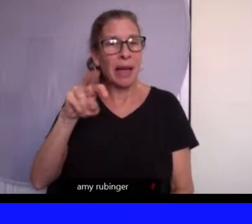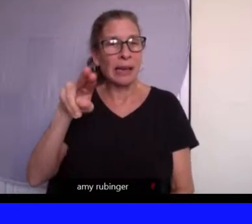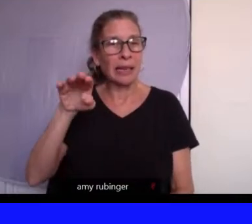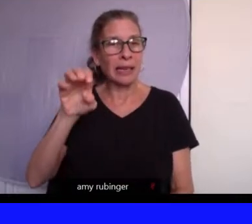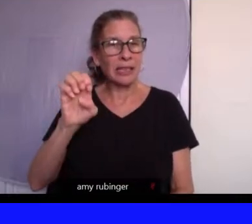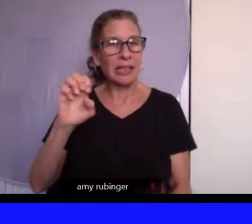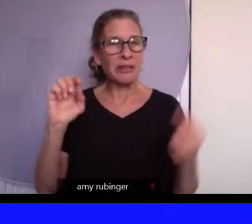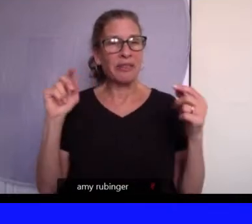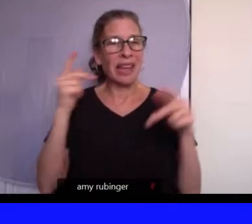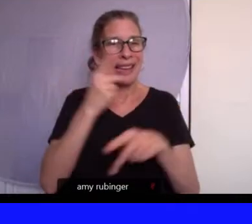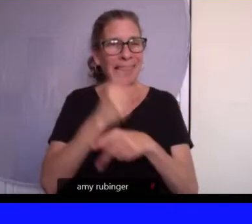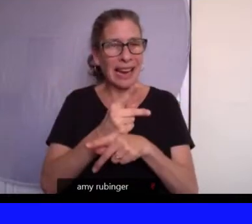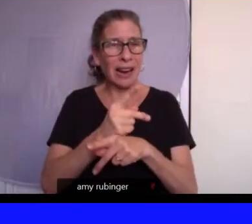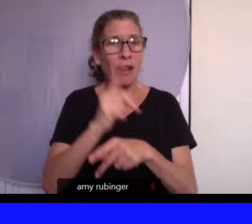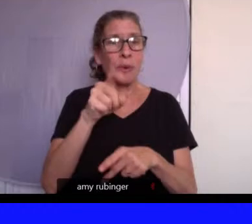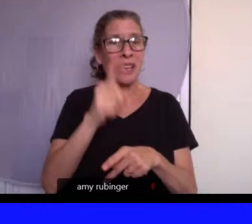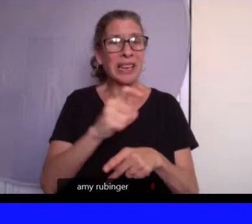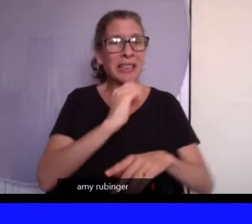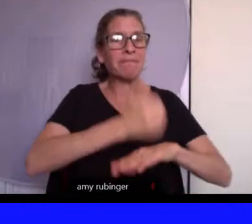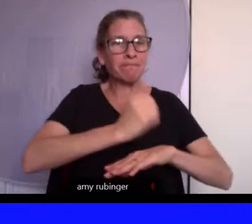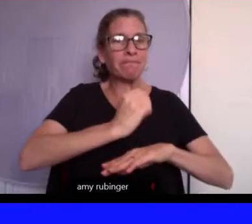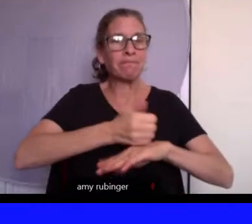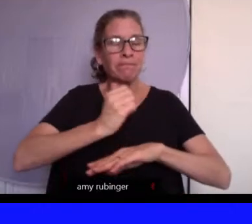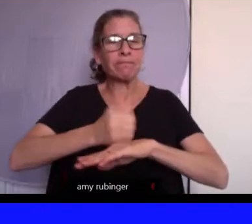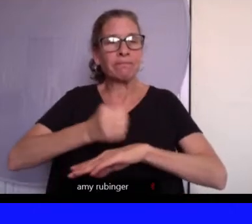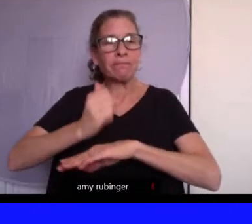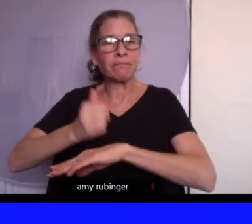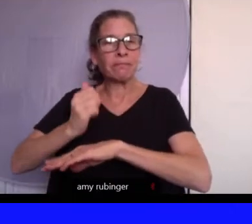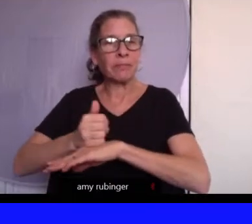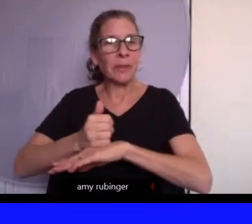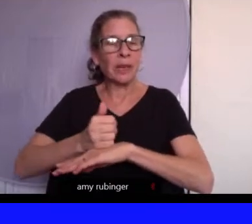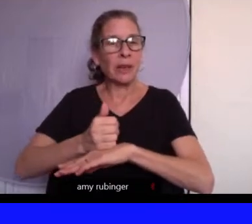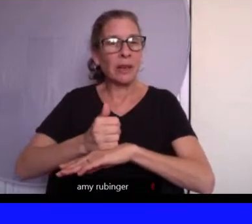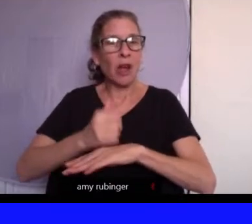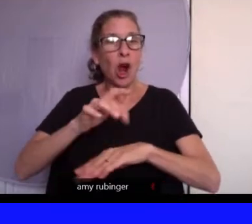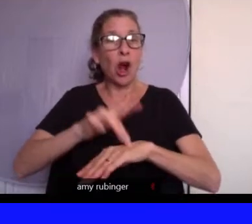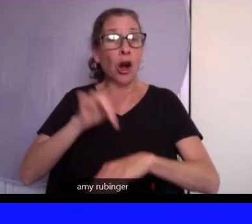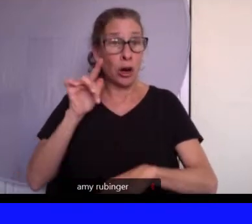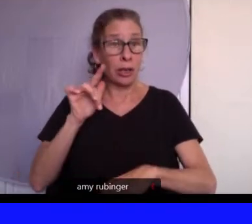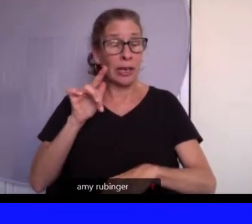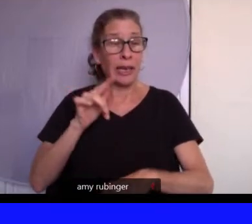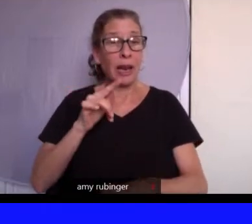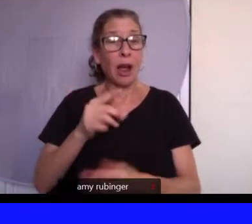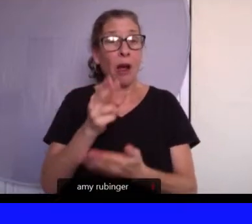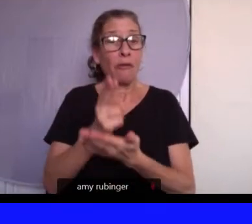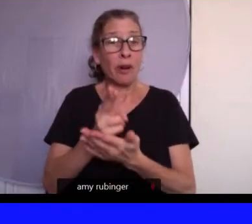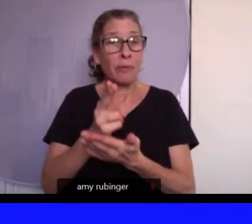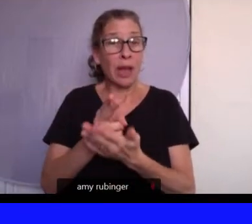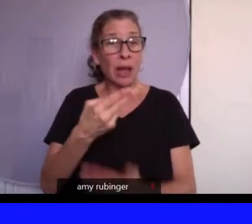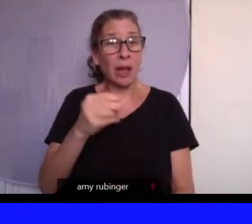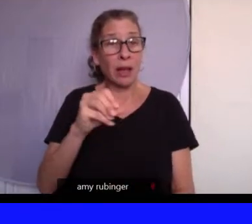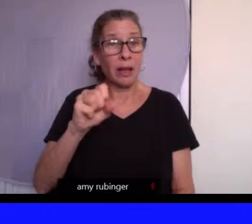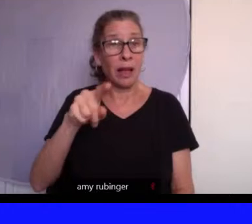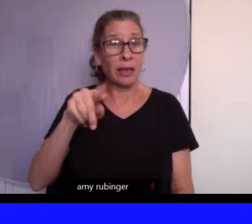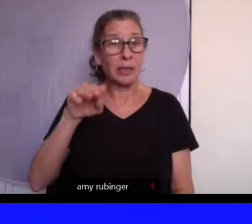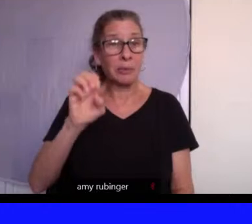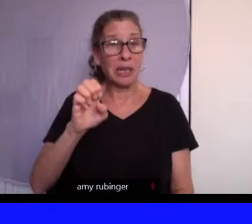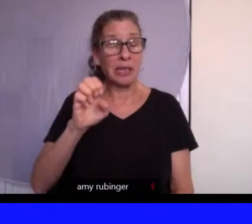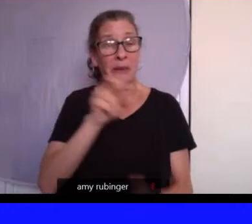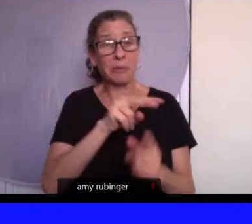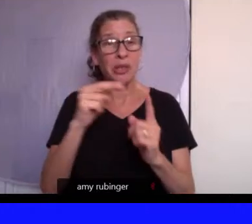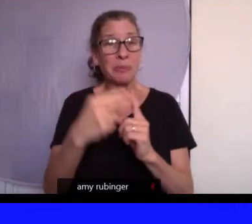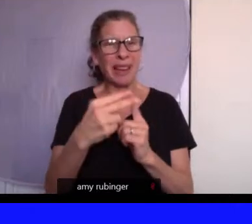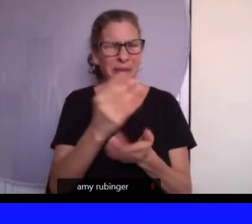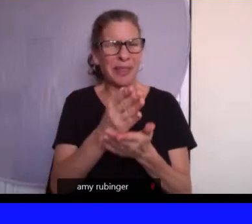if they first had enrollment in the home-based primary care program, where a doctor came to their house, met with them and their